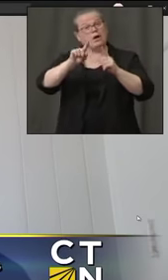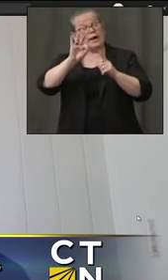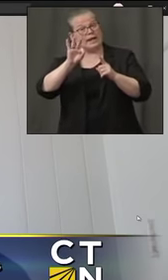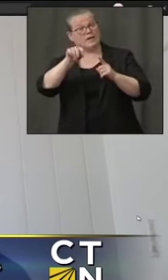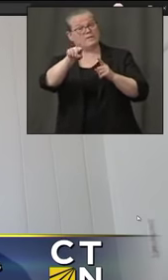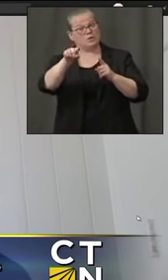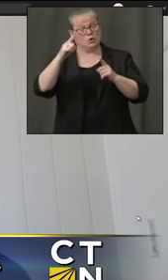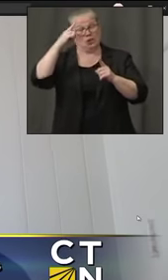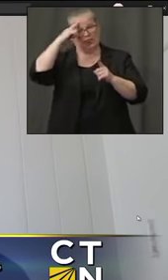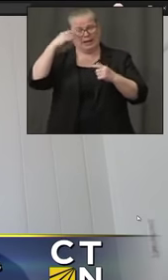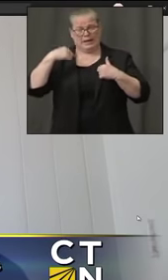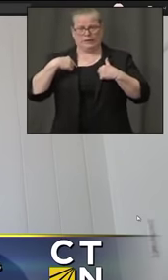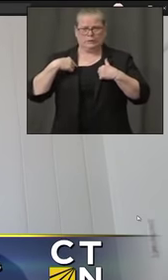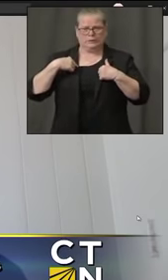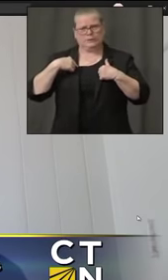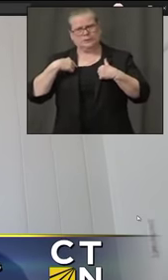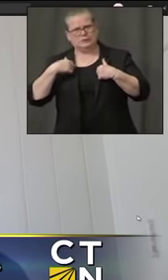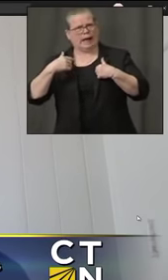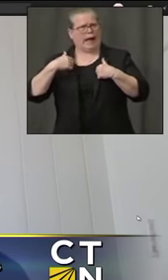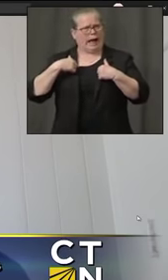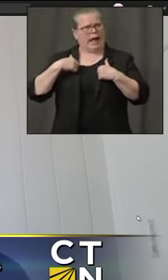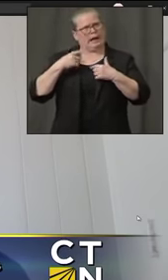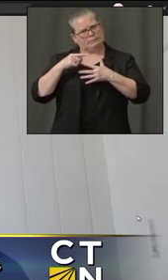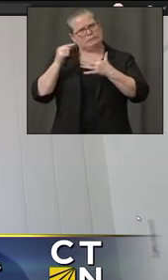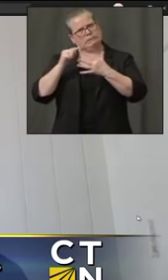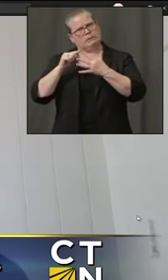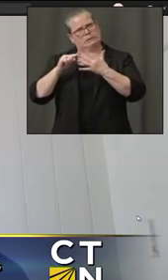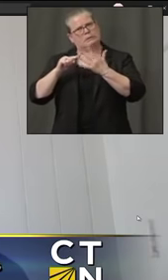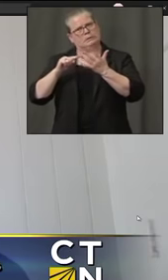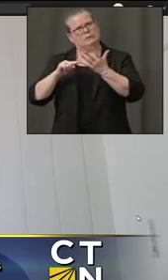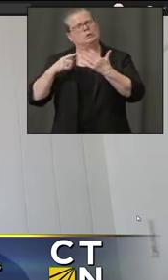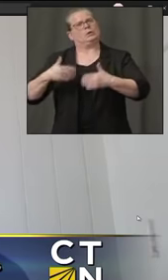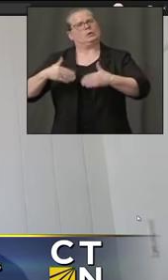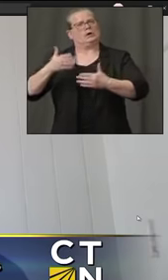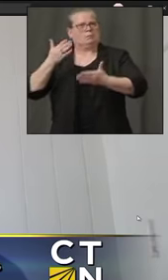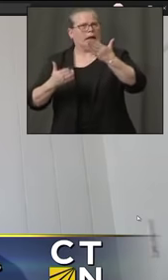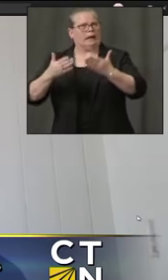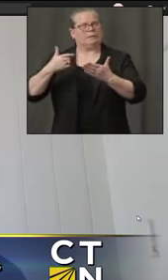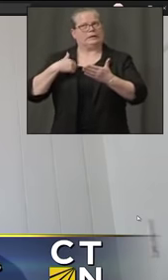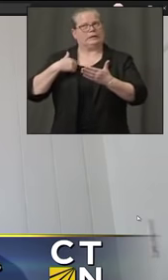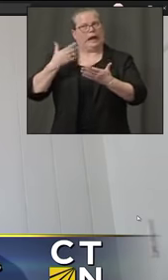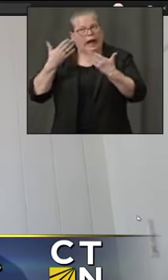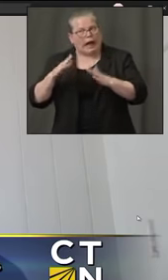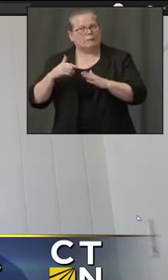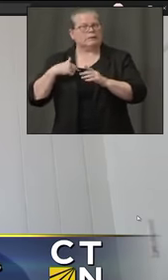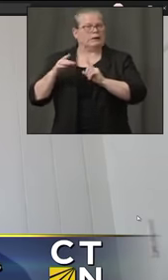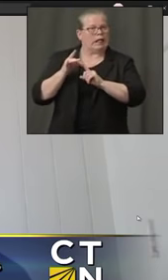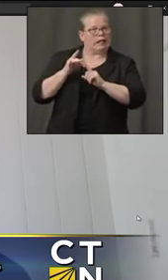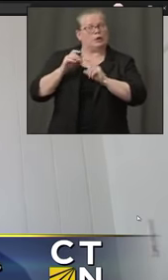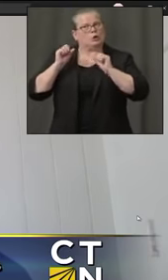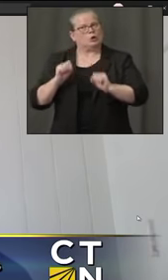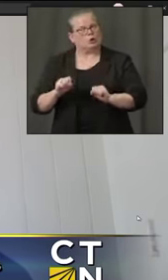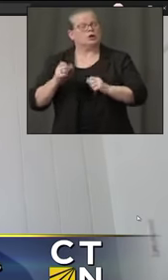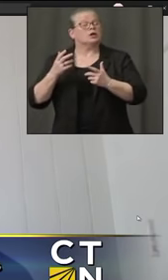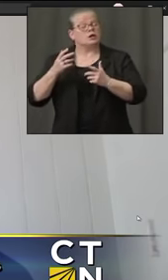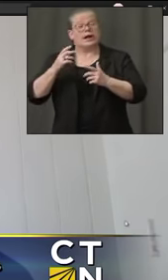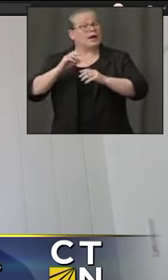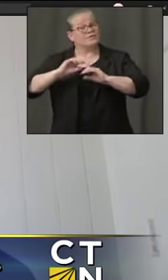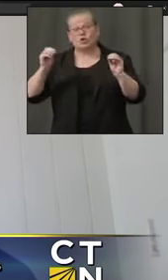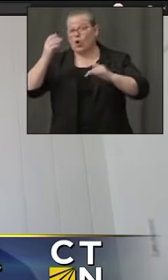in a position where you have been put at risk due to COVID, then we would, even if you don't have symptoms, then we would encourage you to go get tested.